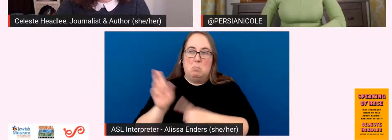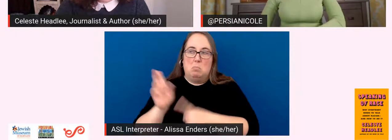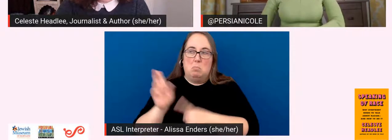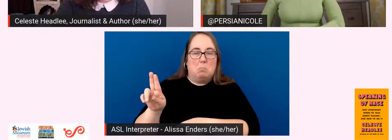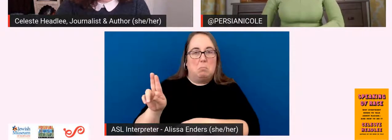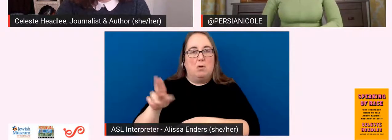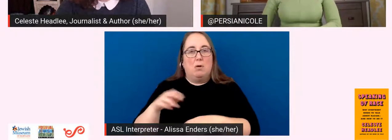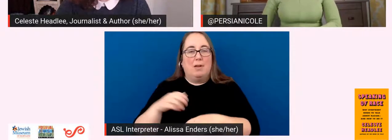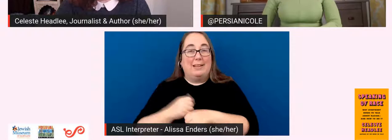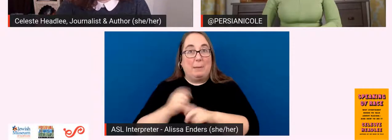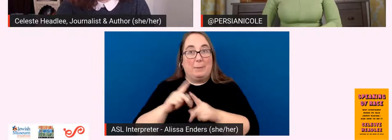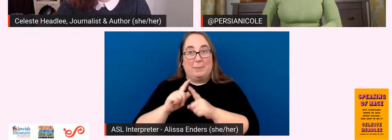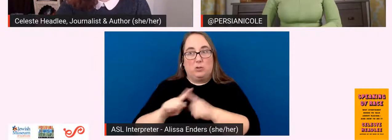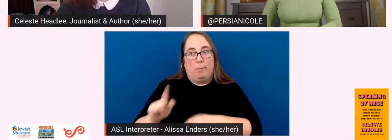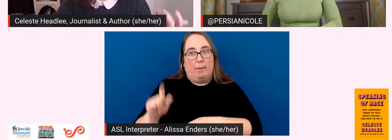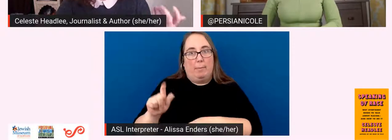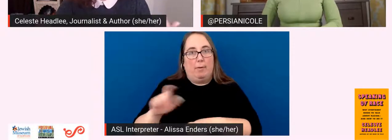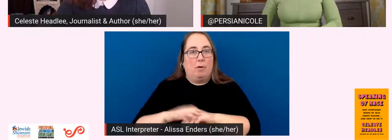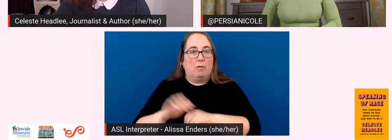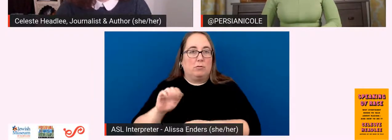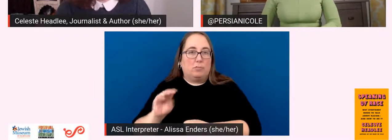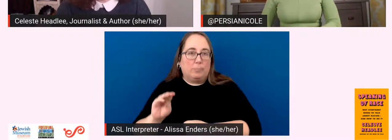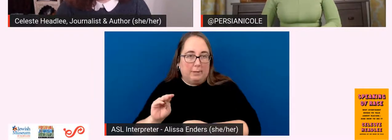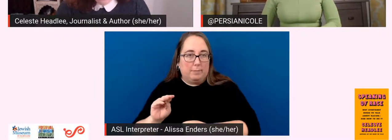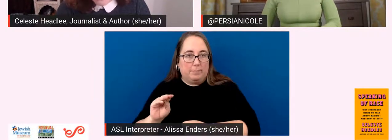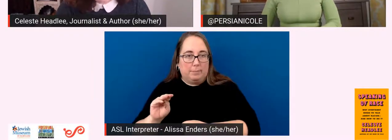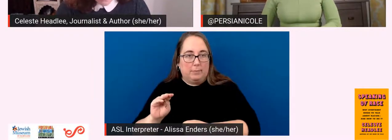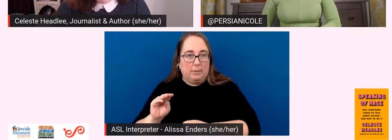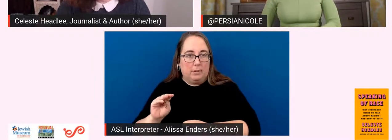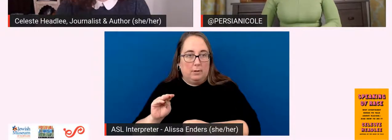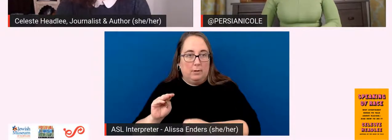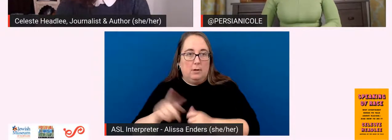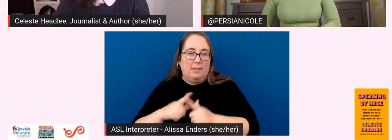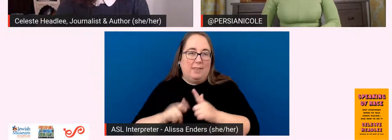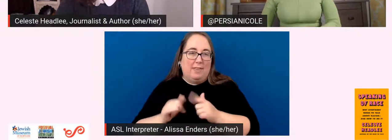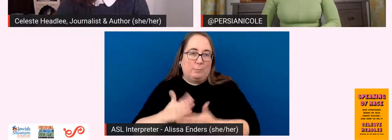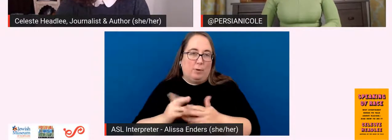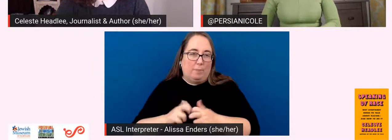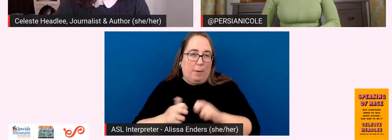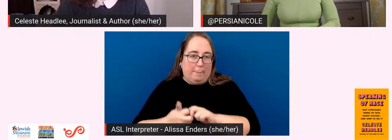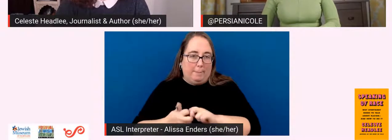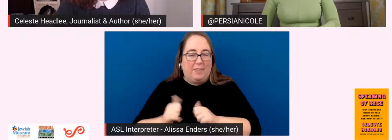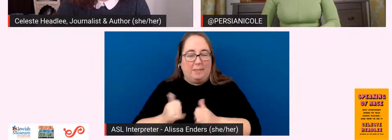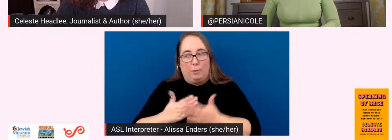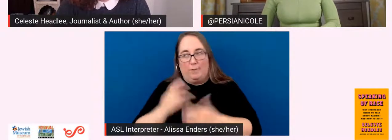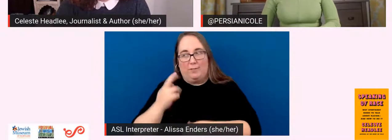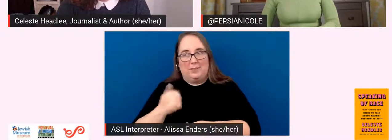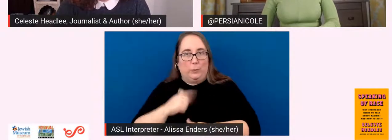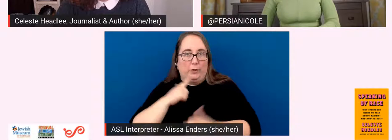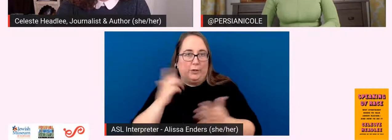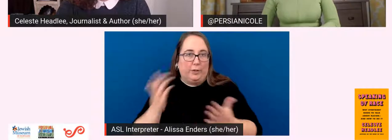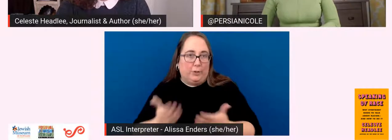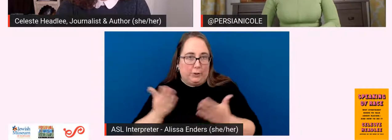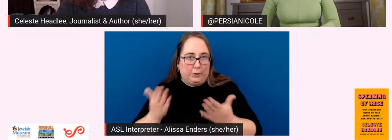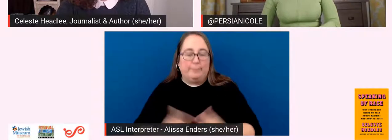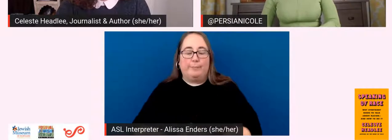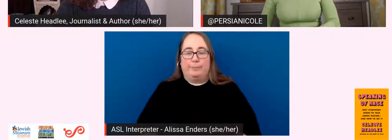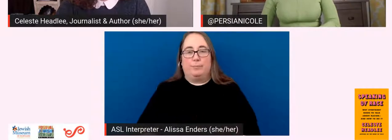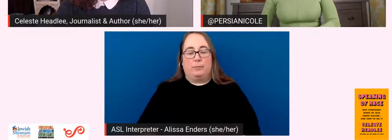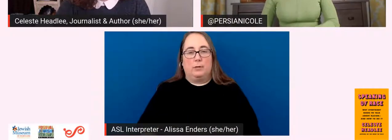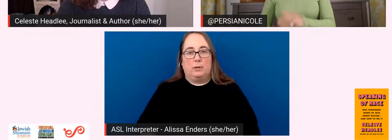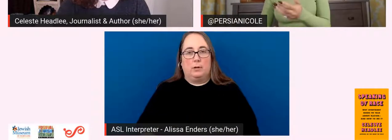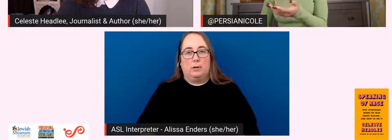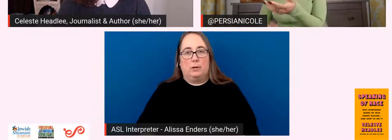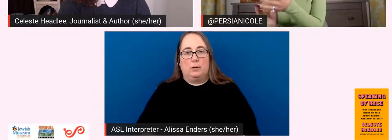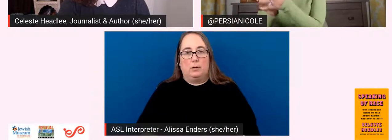on social media, well, then that's part of the problem. That is part of right. the reason that we are here. Yeah. And